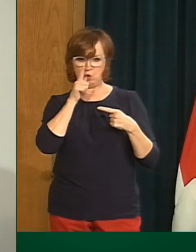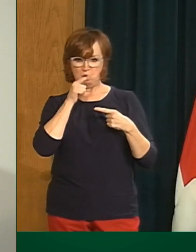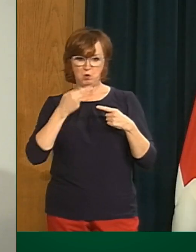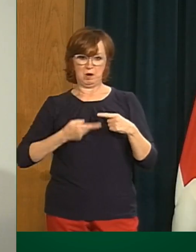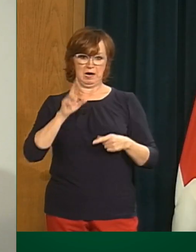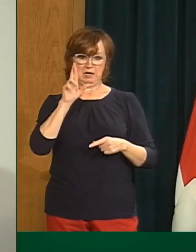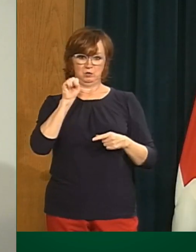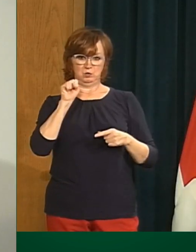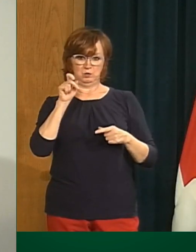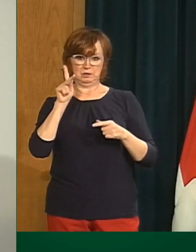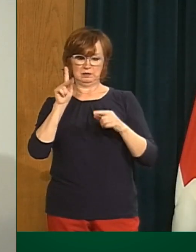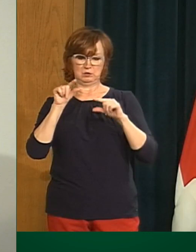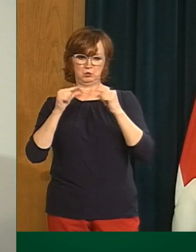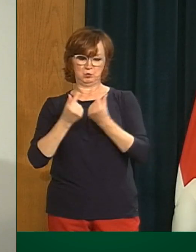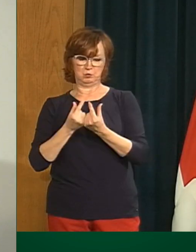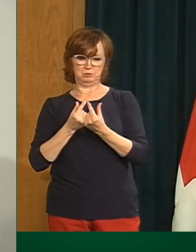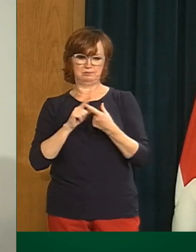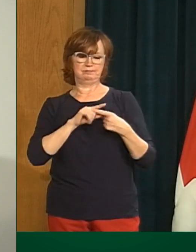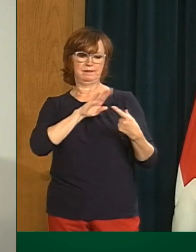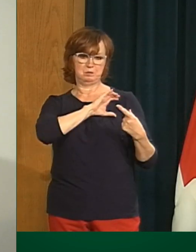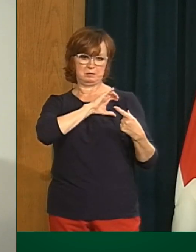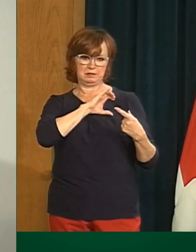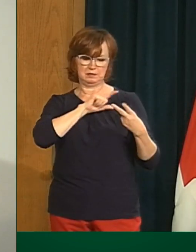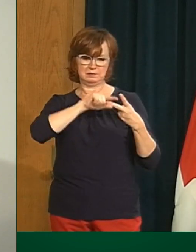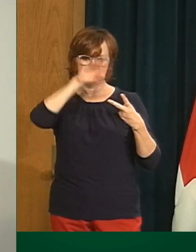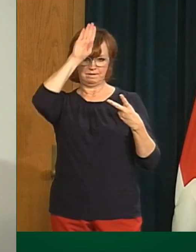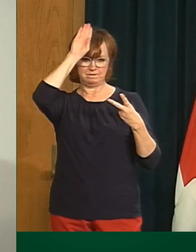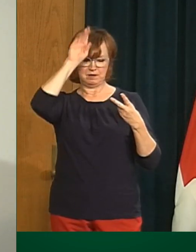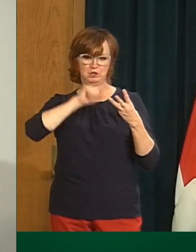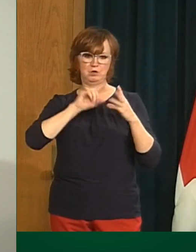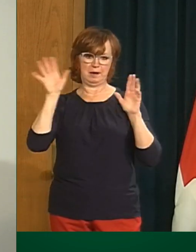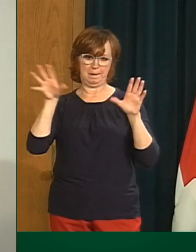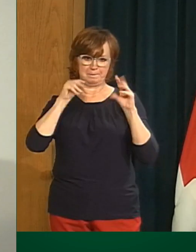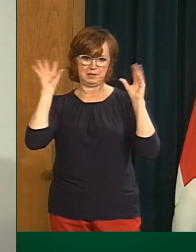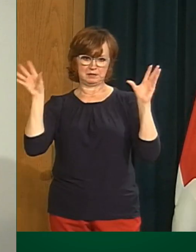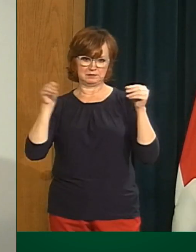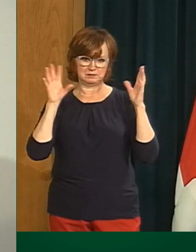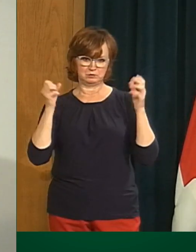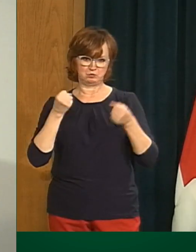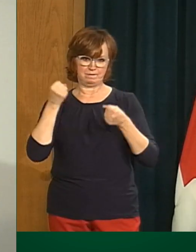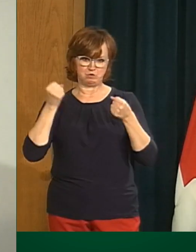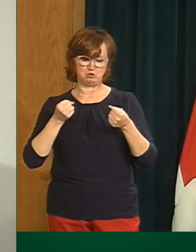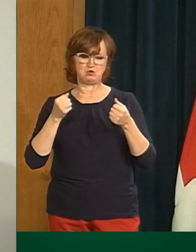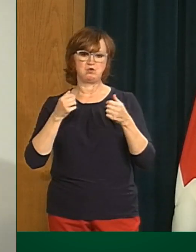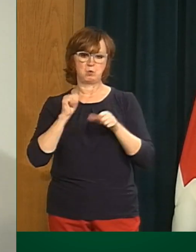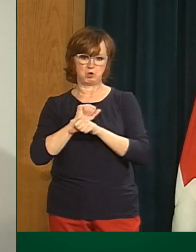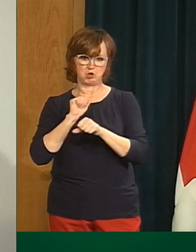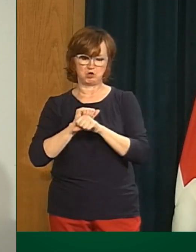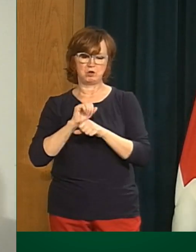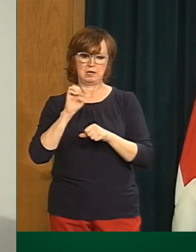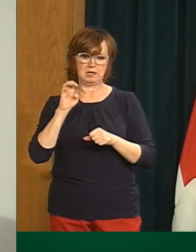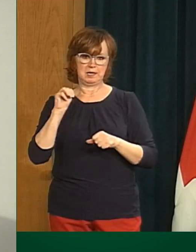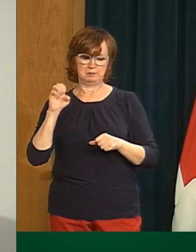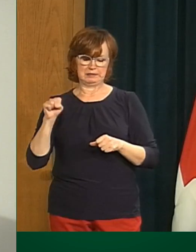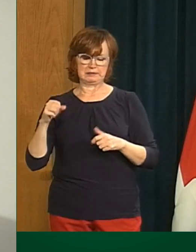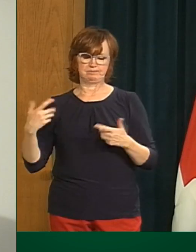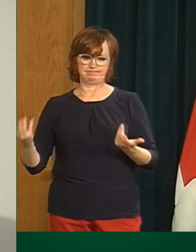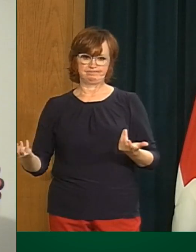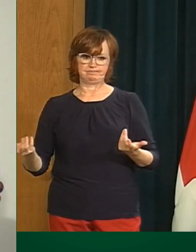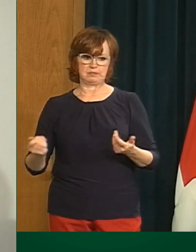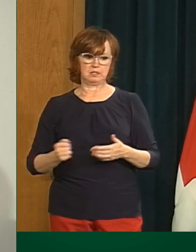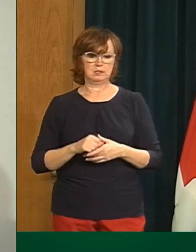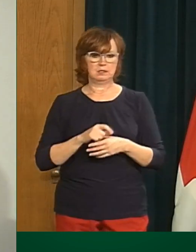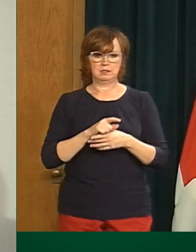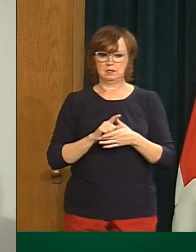higher risk of COVID, and they are first priority to get tested. So they need to get tested quickly, so that if they are positive,